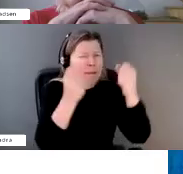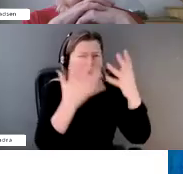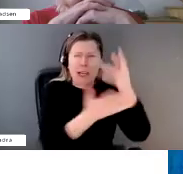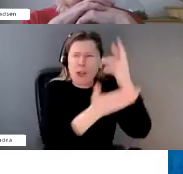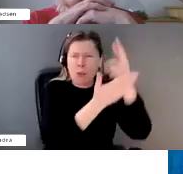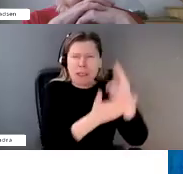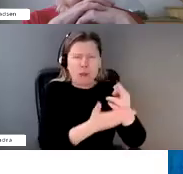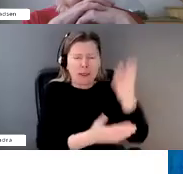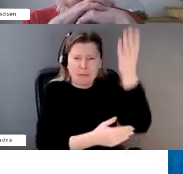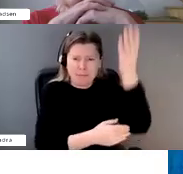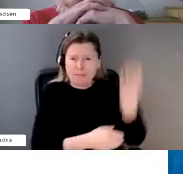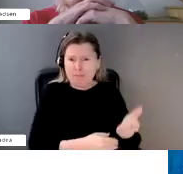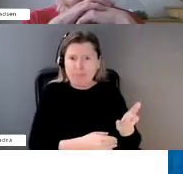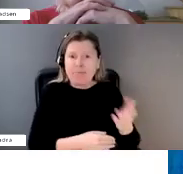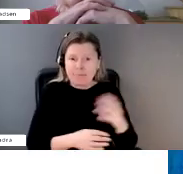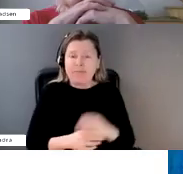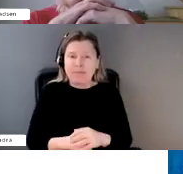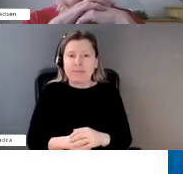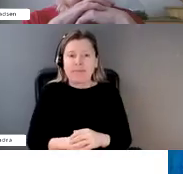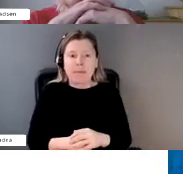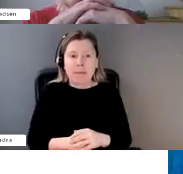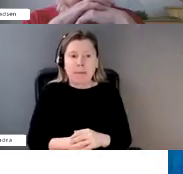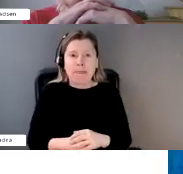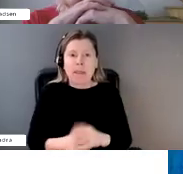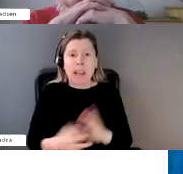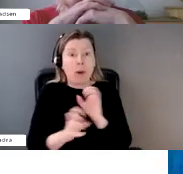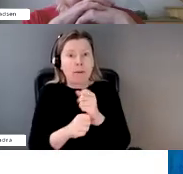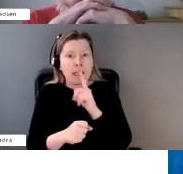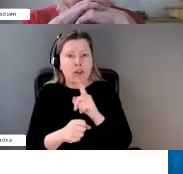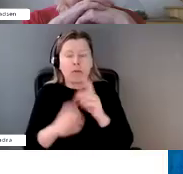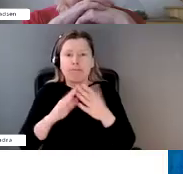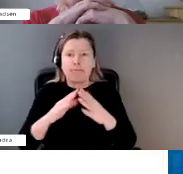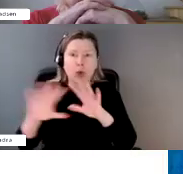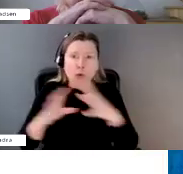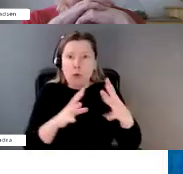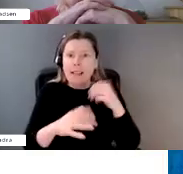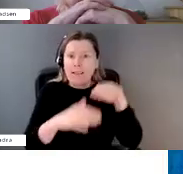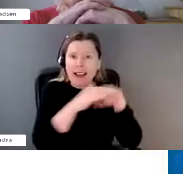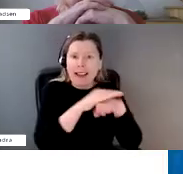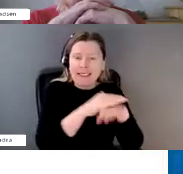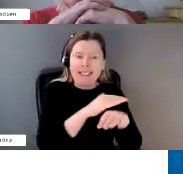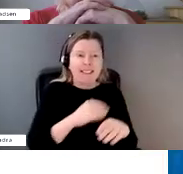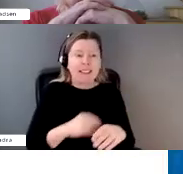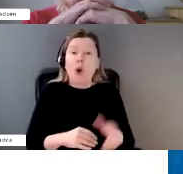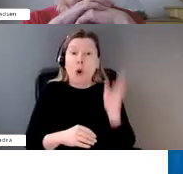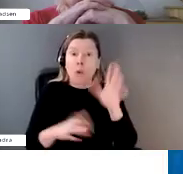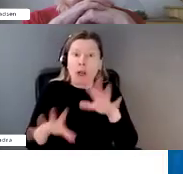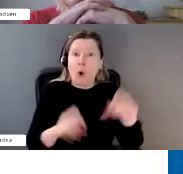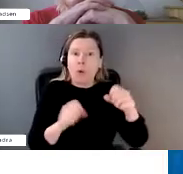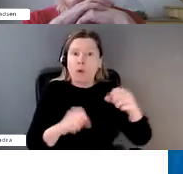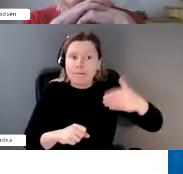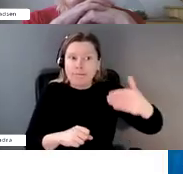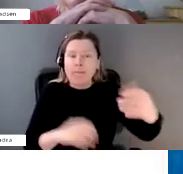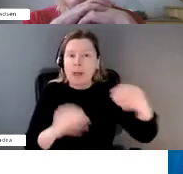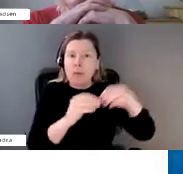can distribute that to other community groups. We will be doing that and letting people know. We'll probably host another webinar to let people know that the